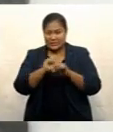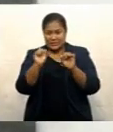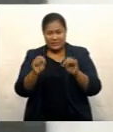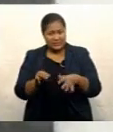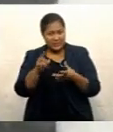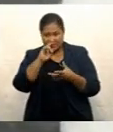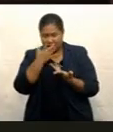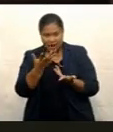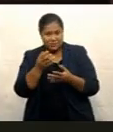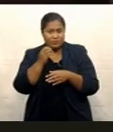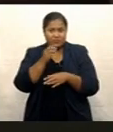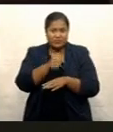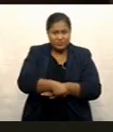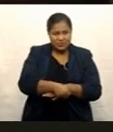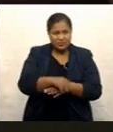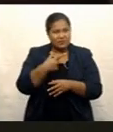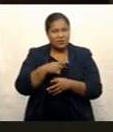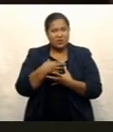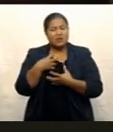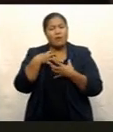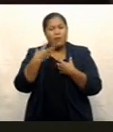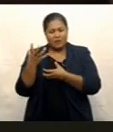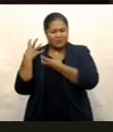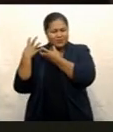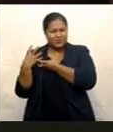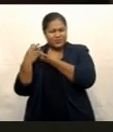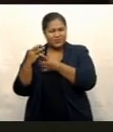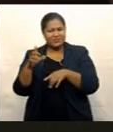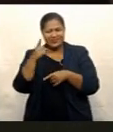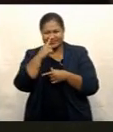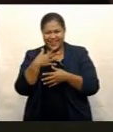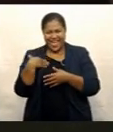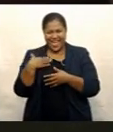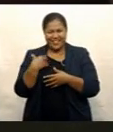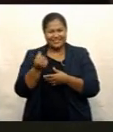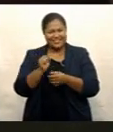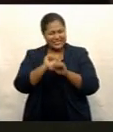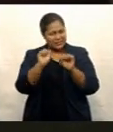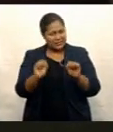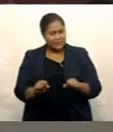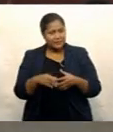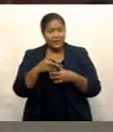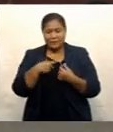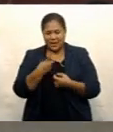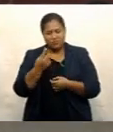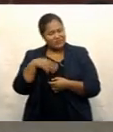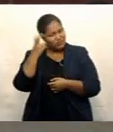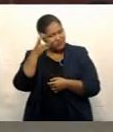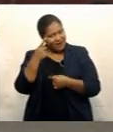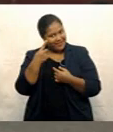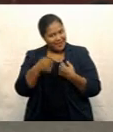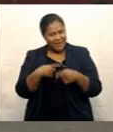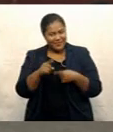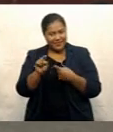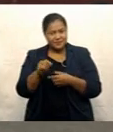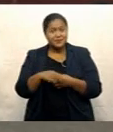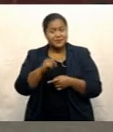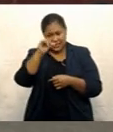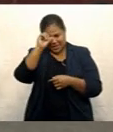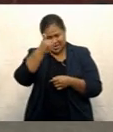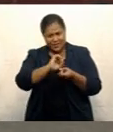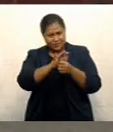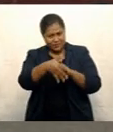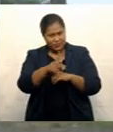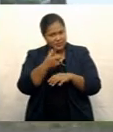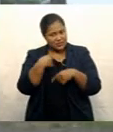overwhelmed already, it could overburden the health system and fill beds very quickly. And so we're worried about that. Delta variant is a variant of concern